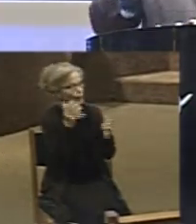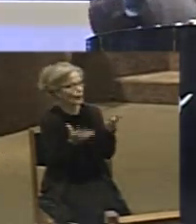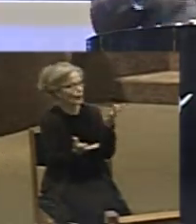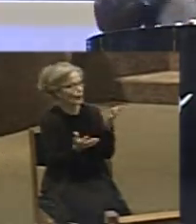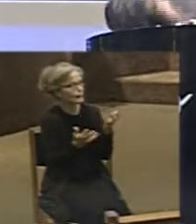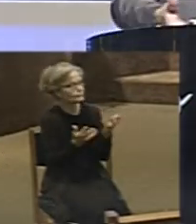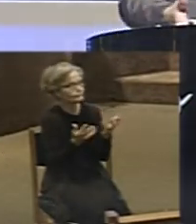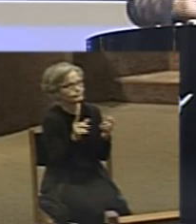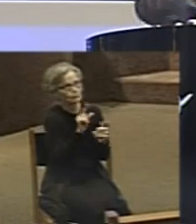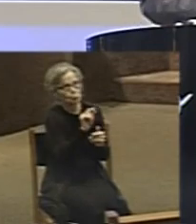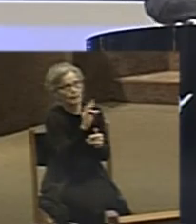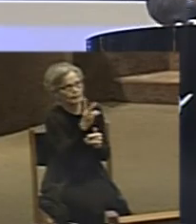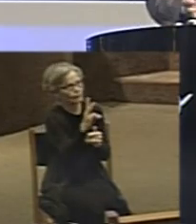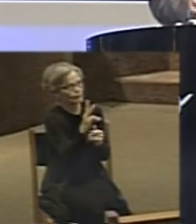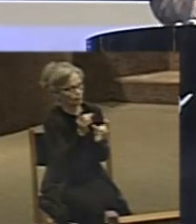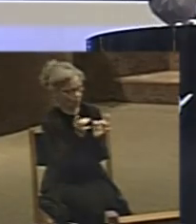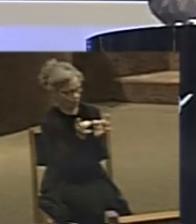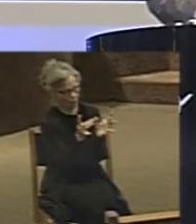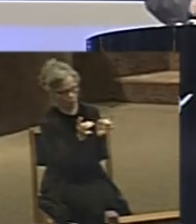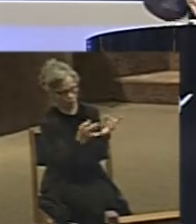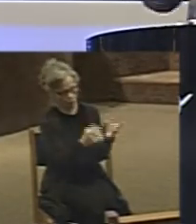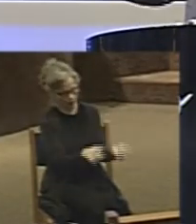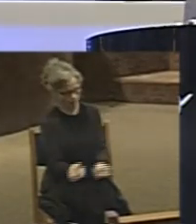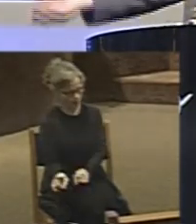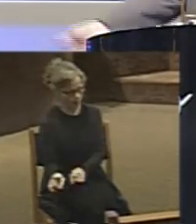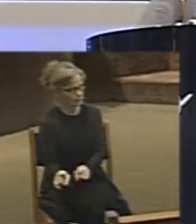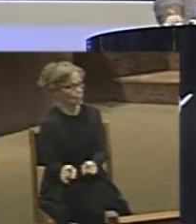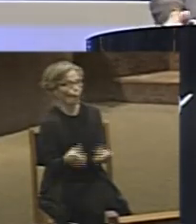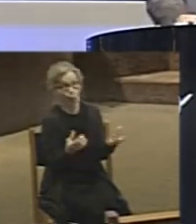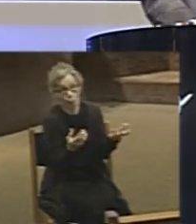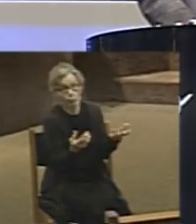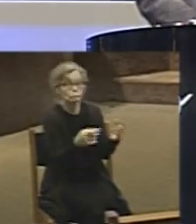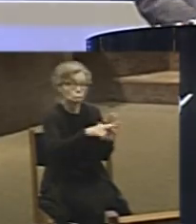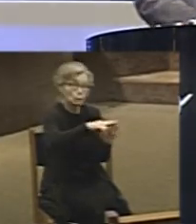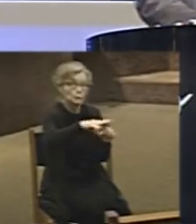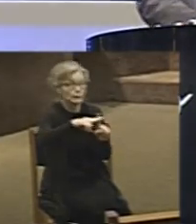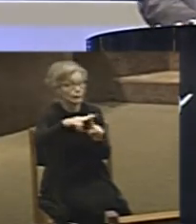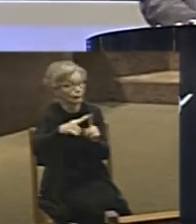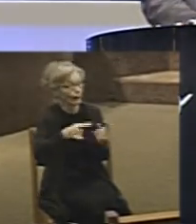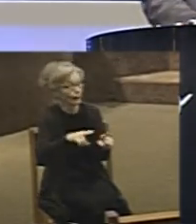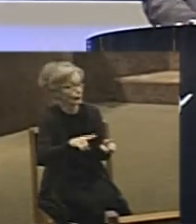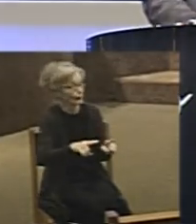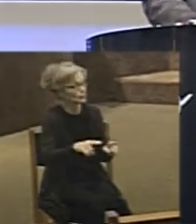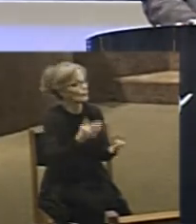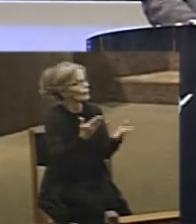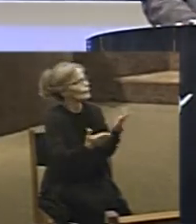clean slate, unmarred by last year's mistakes.